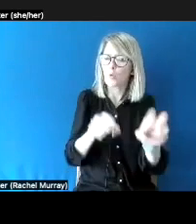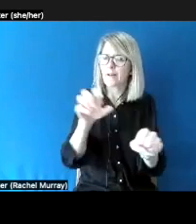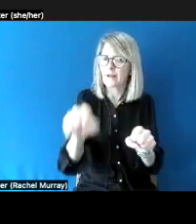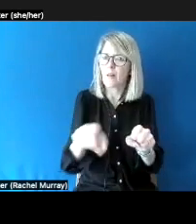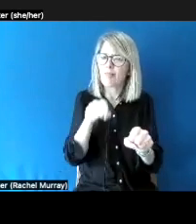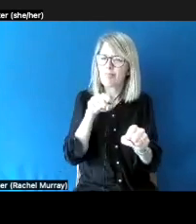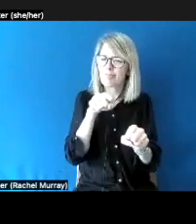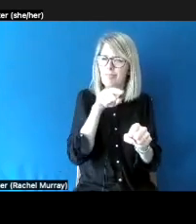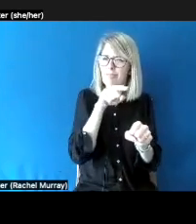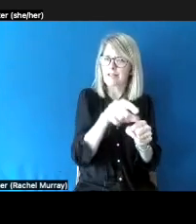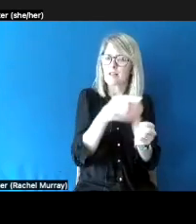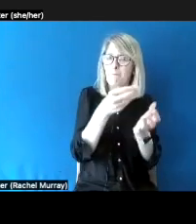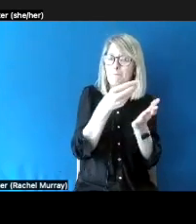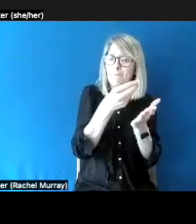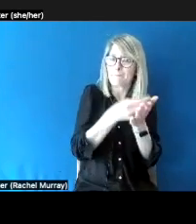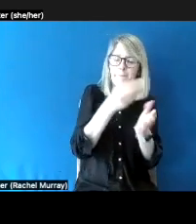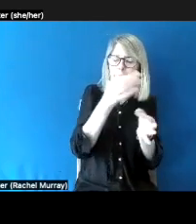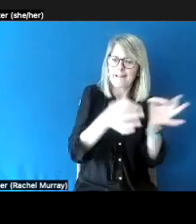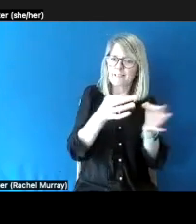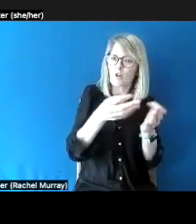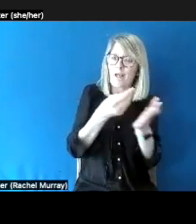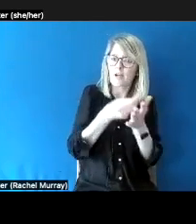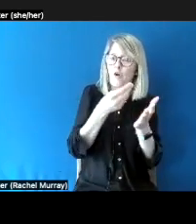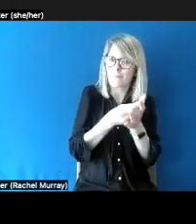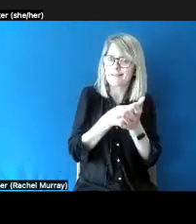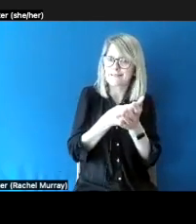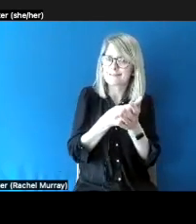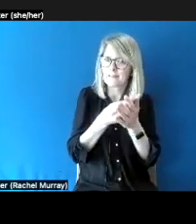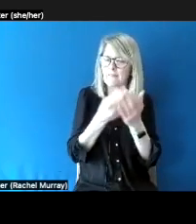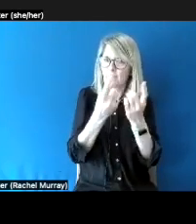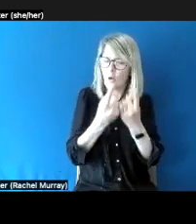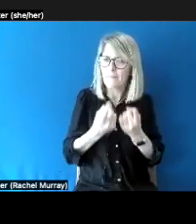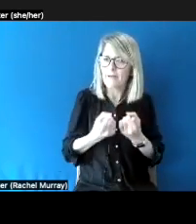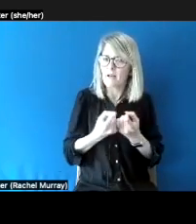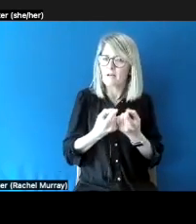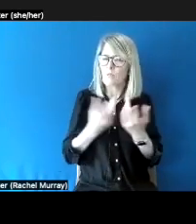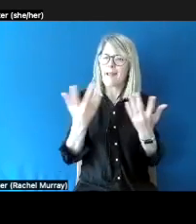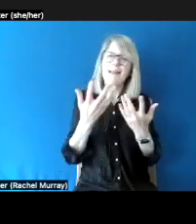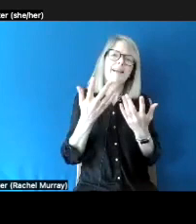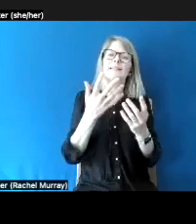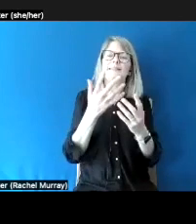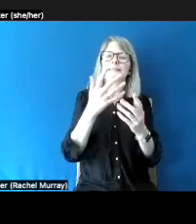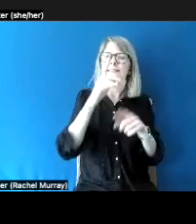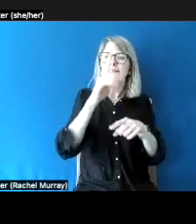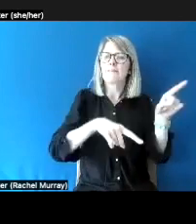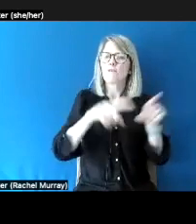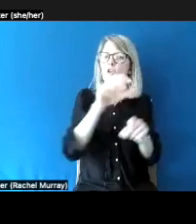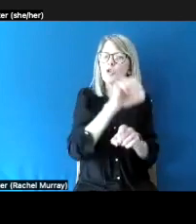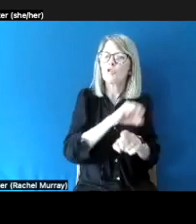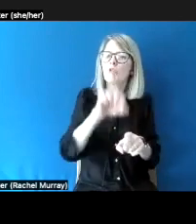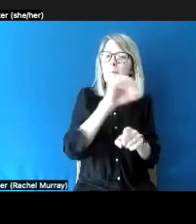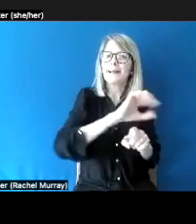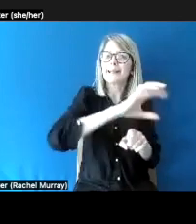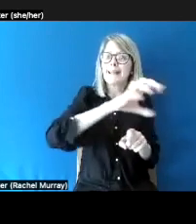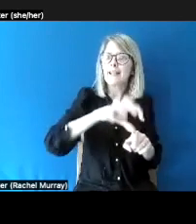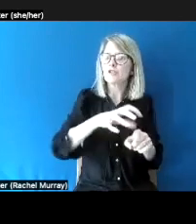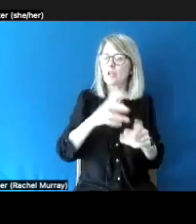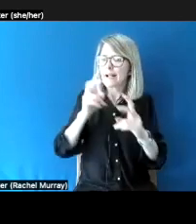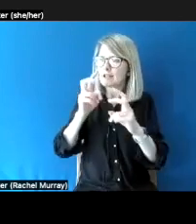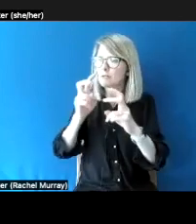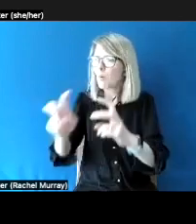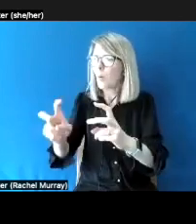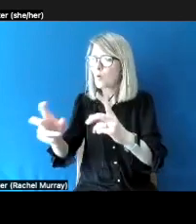economic phenomenon whereby various European nations explored, conquered, settled,